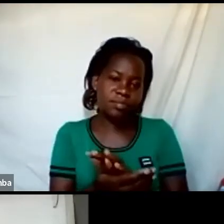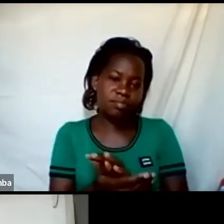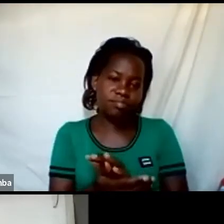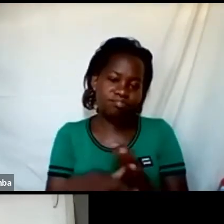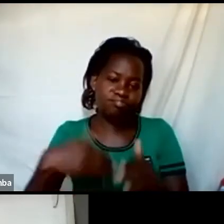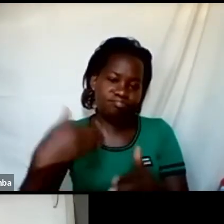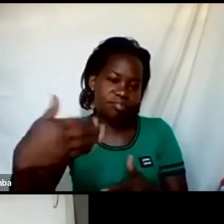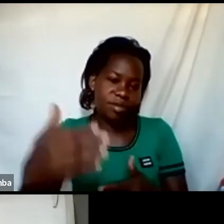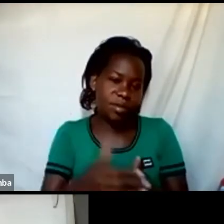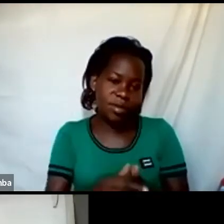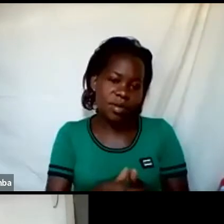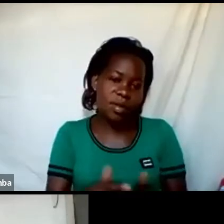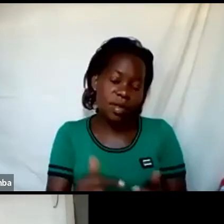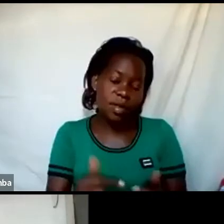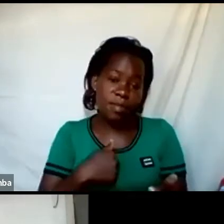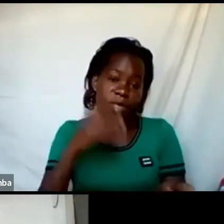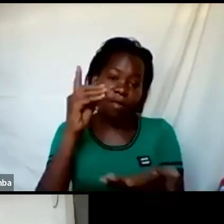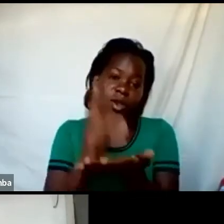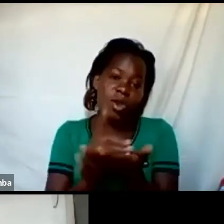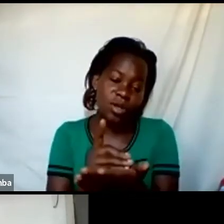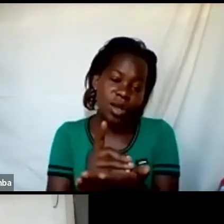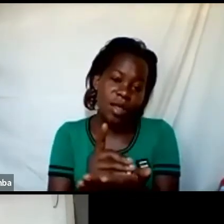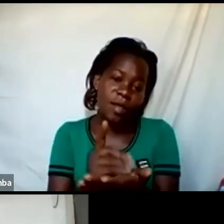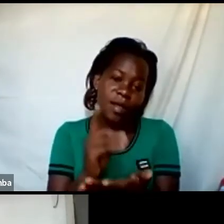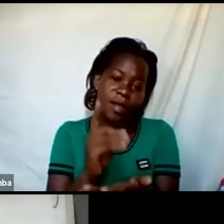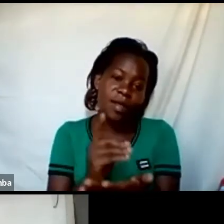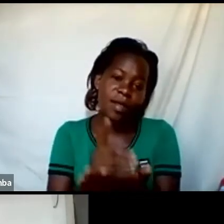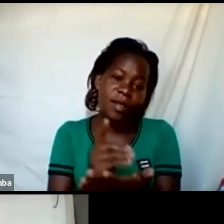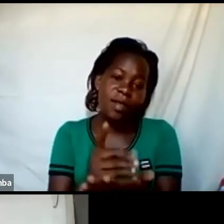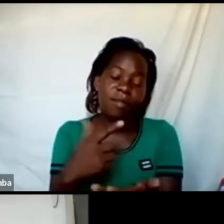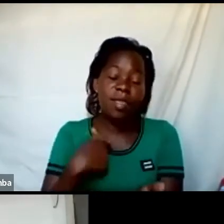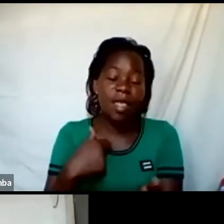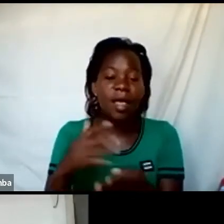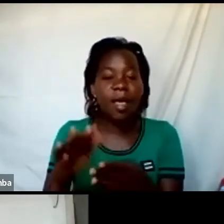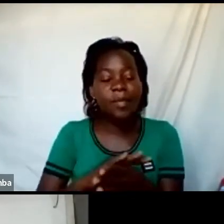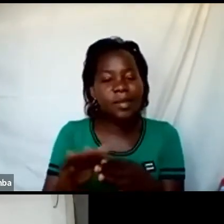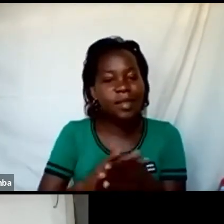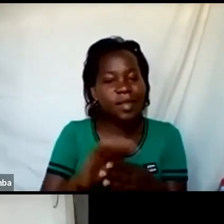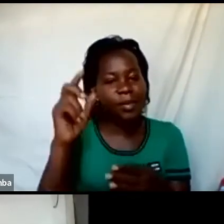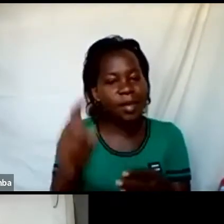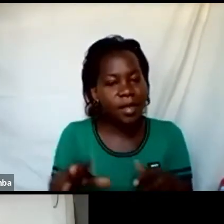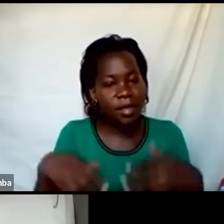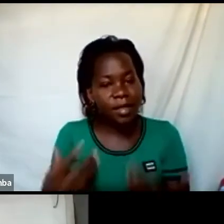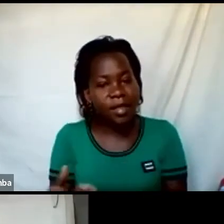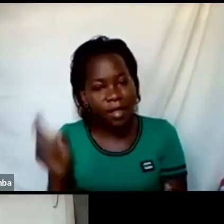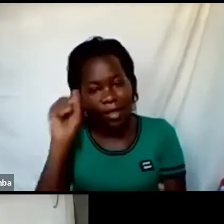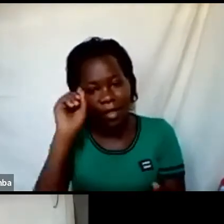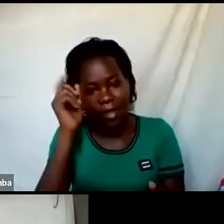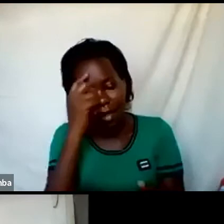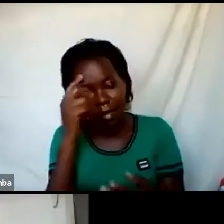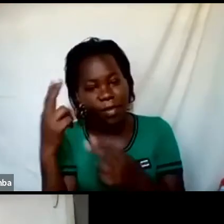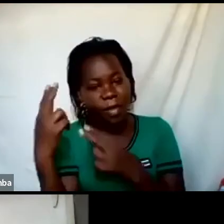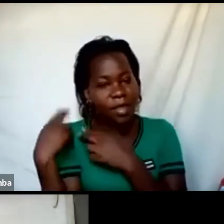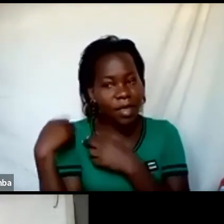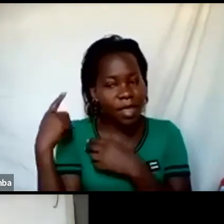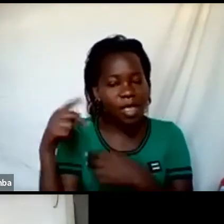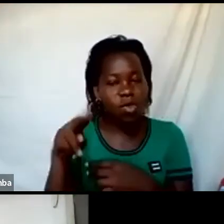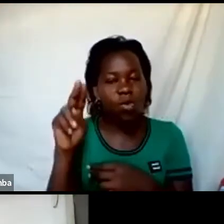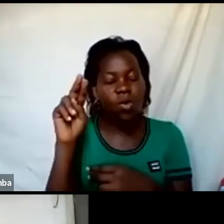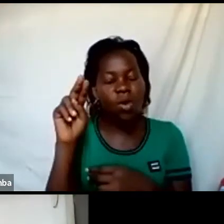a doctor. I have been an entrepreneur. I have been a government official at the UIA. I am